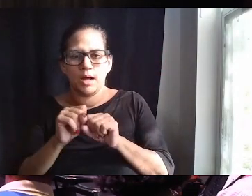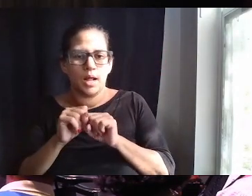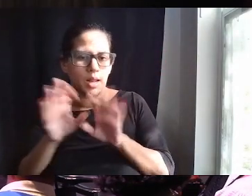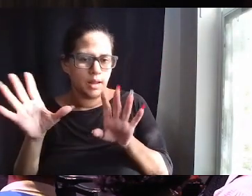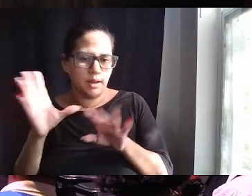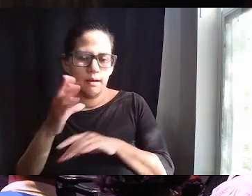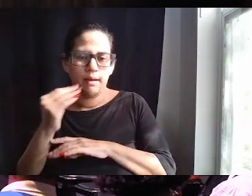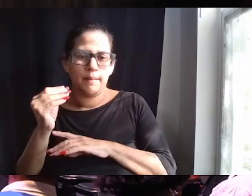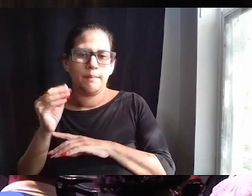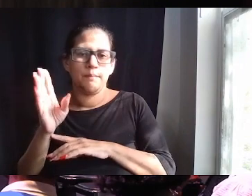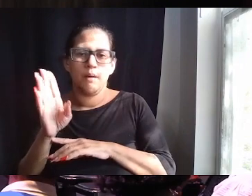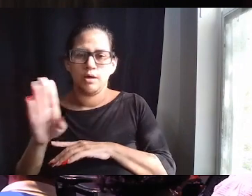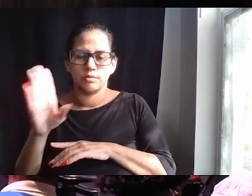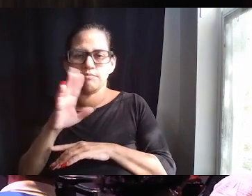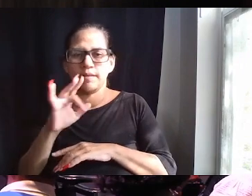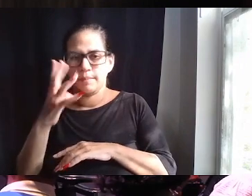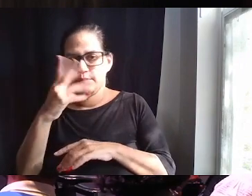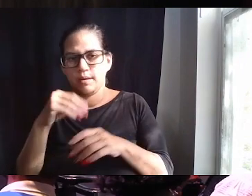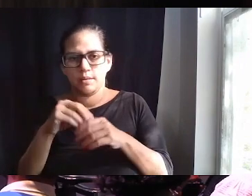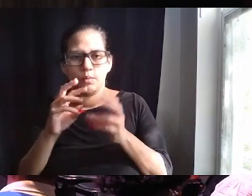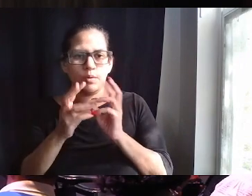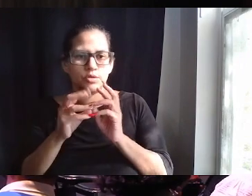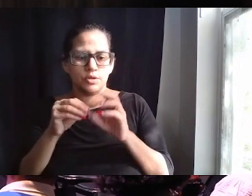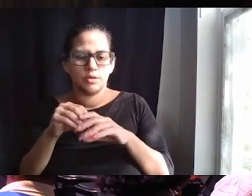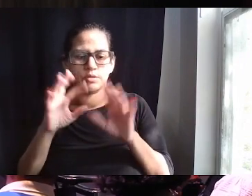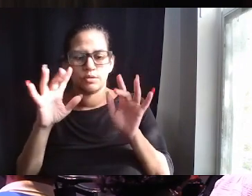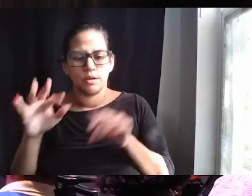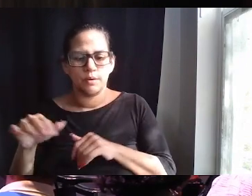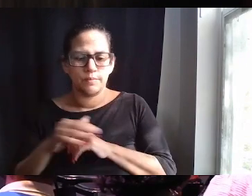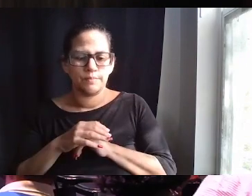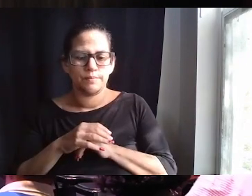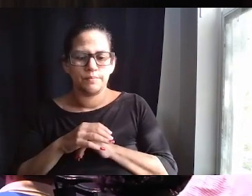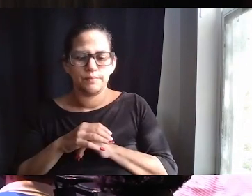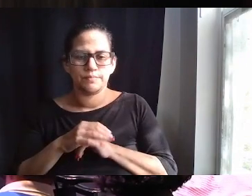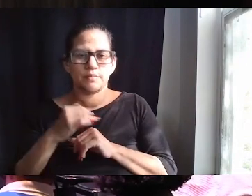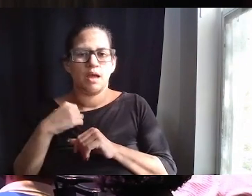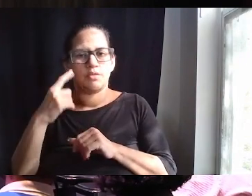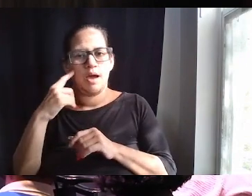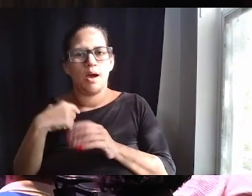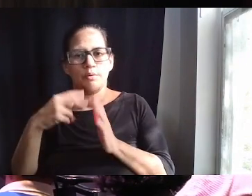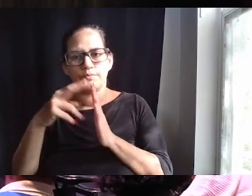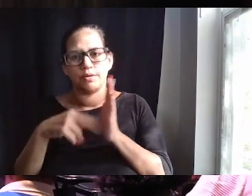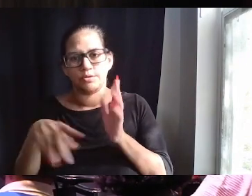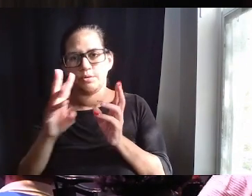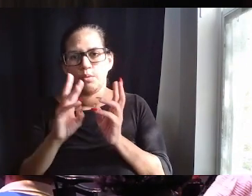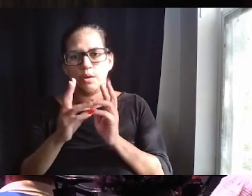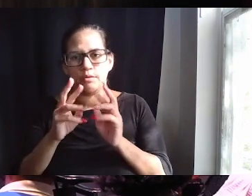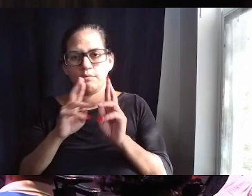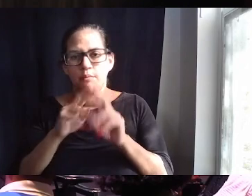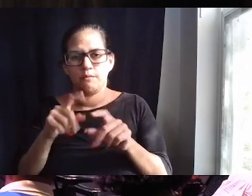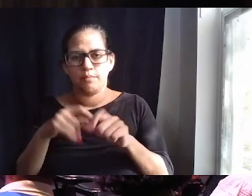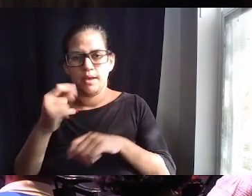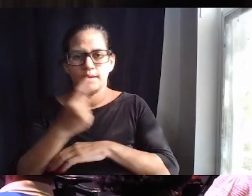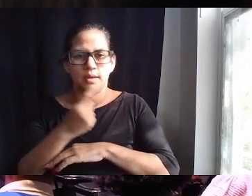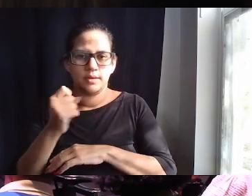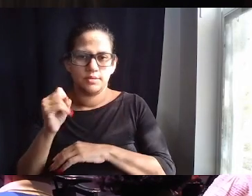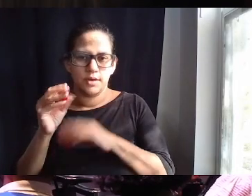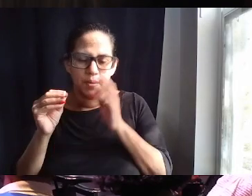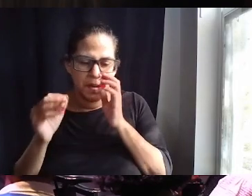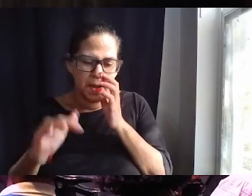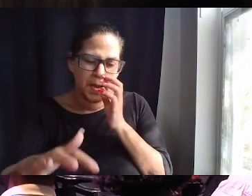in the winter, in the snow. So I thought I would read you the weather report from that day. So I Googled